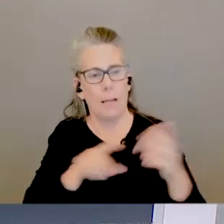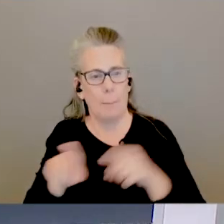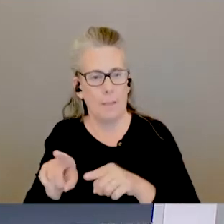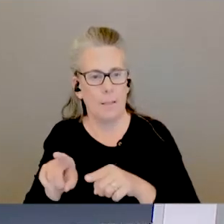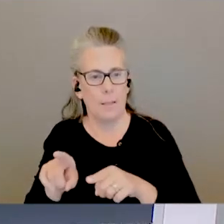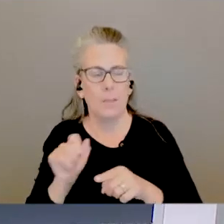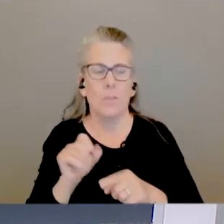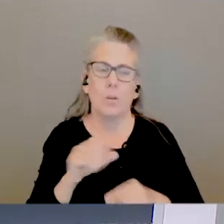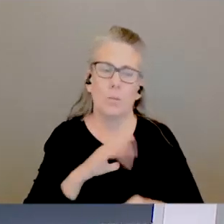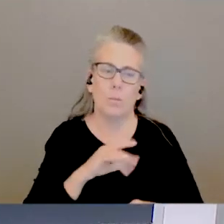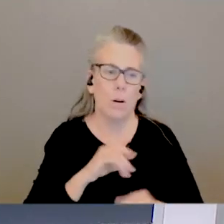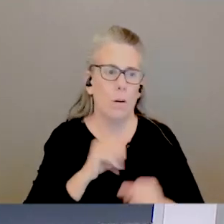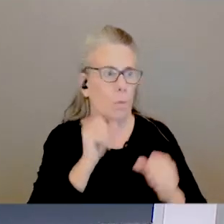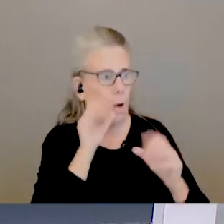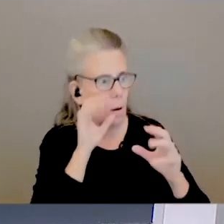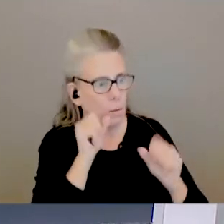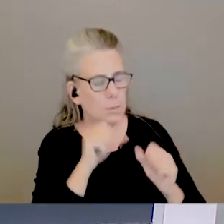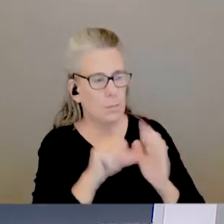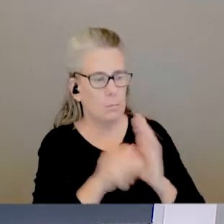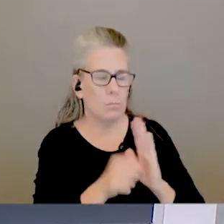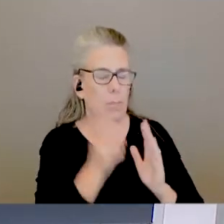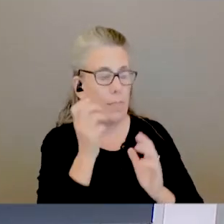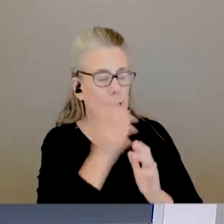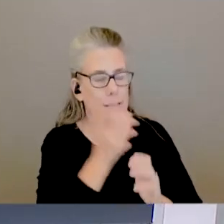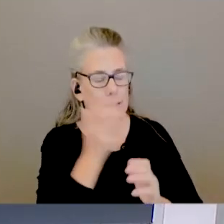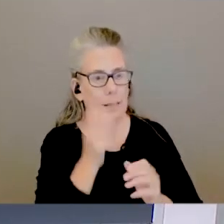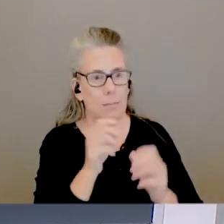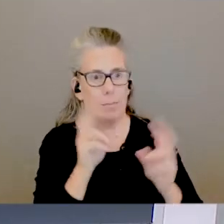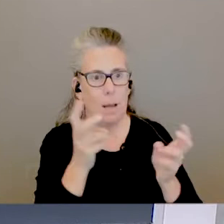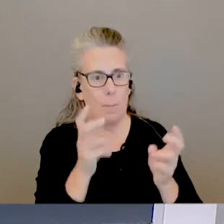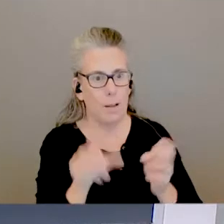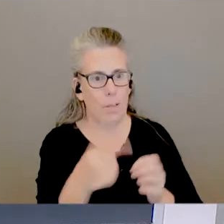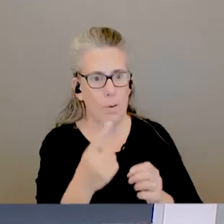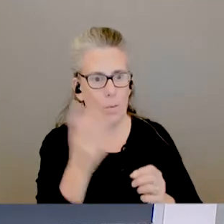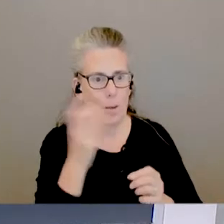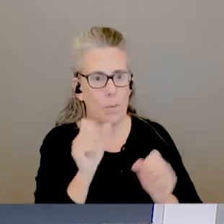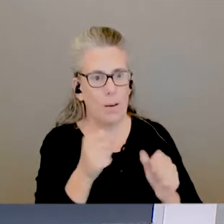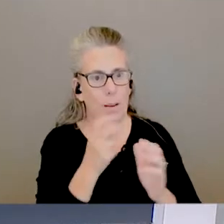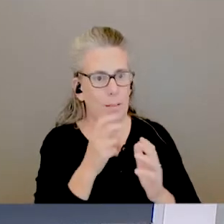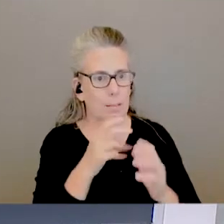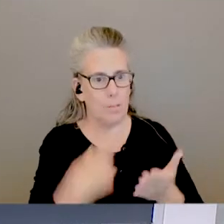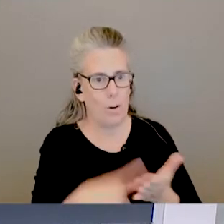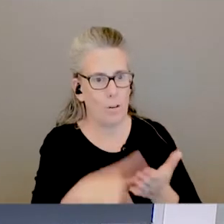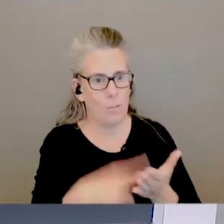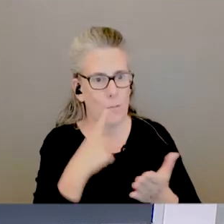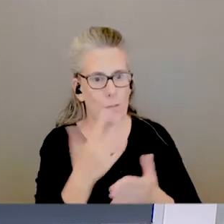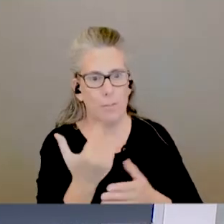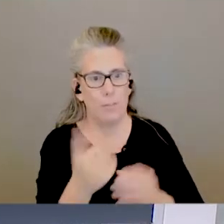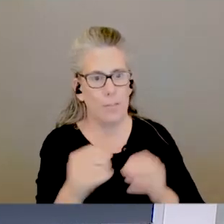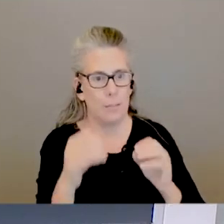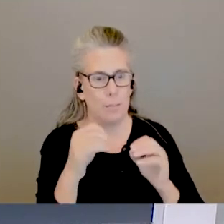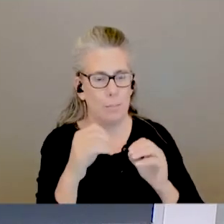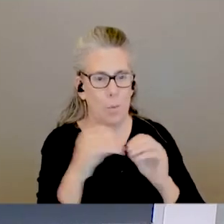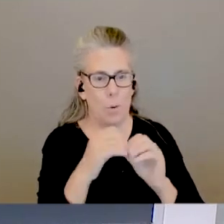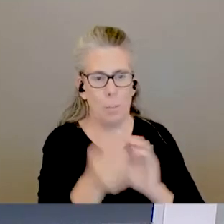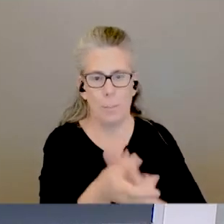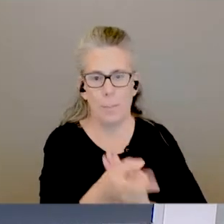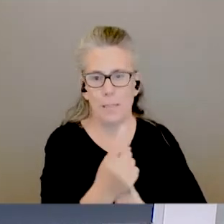feel like just that topic alone, I feel like we could spend a whole hour here. Oh yeah. Okay, so yesterday was Cyber